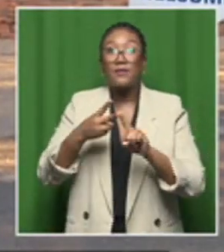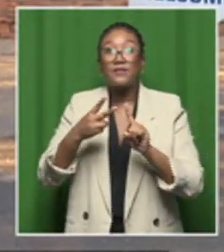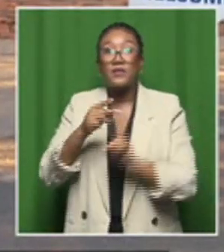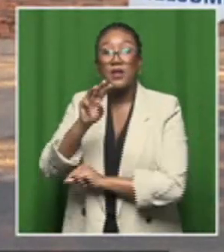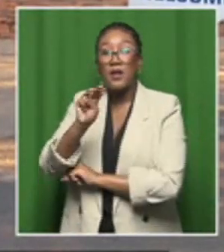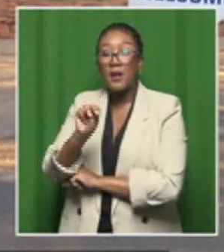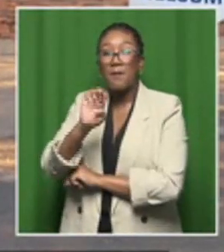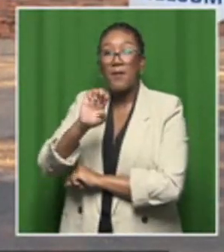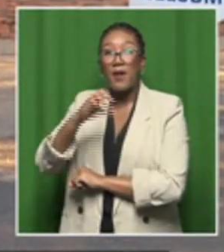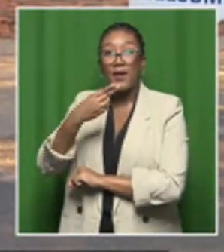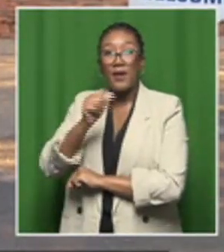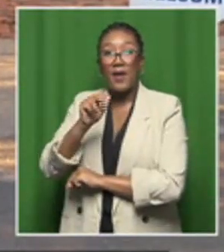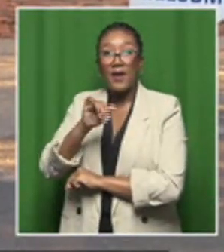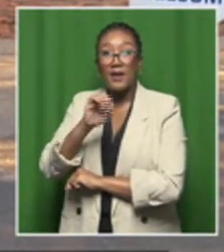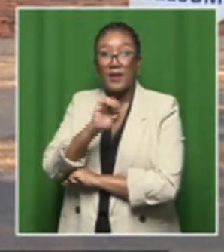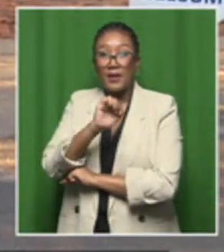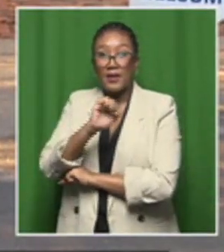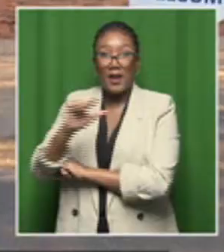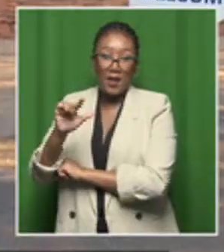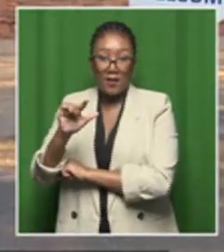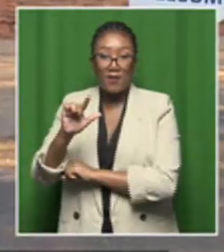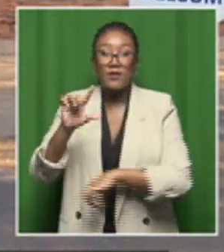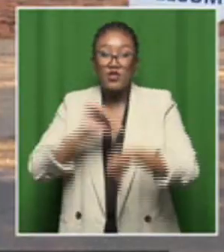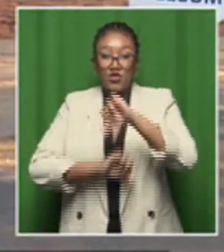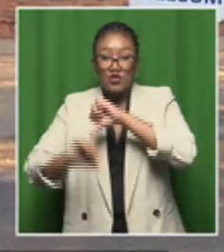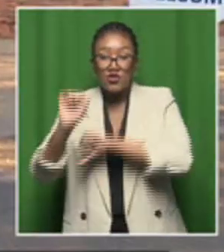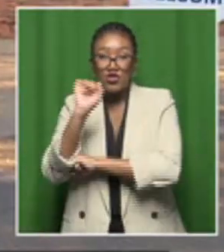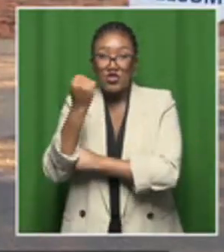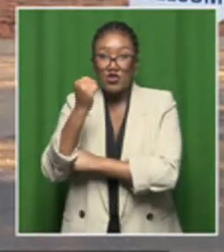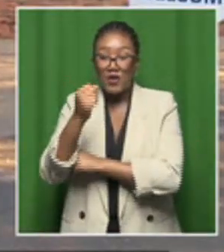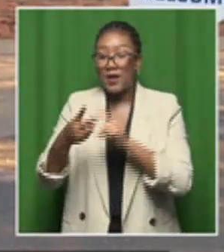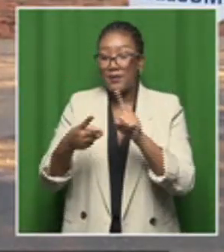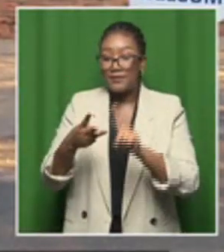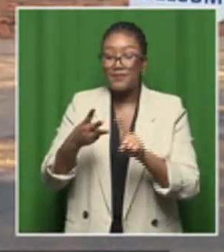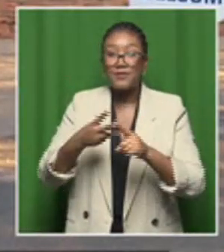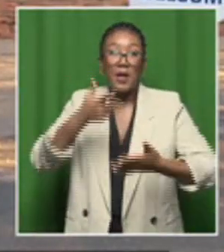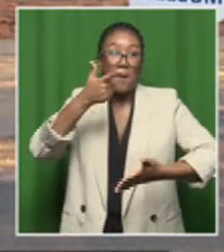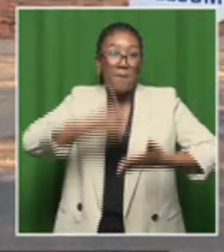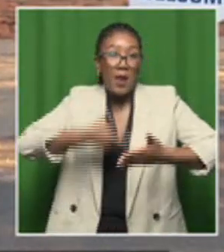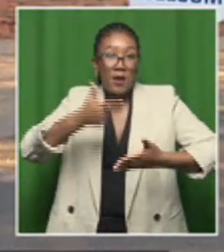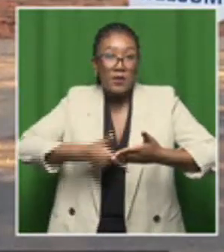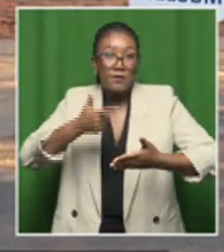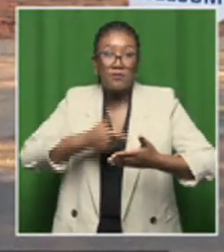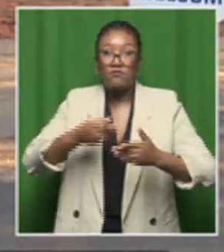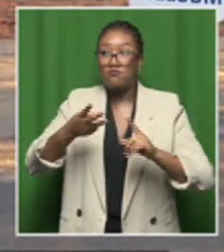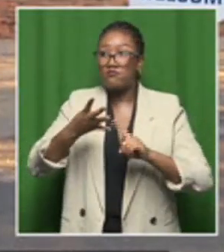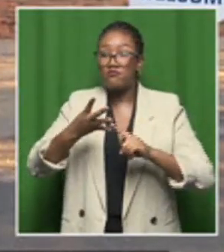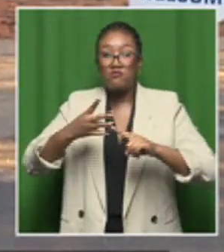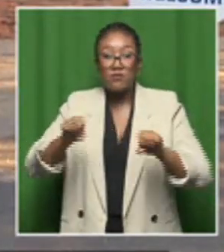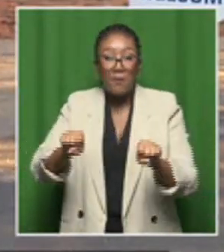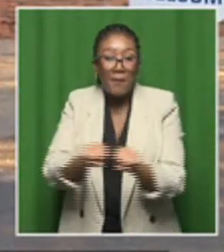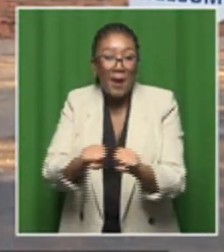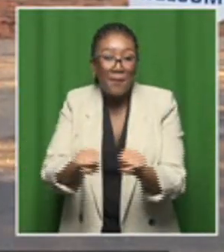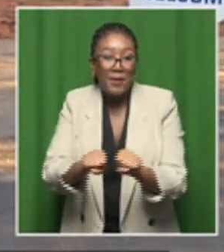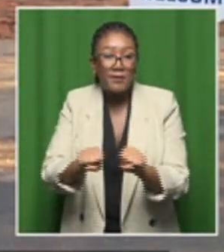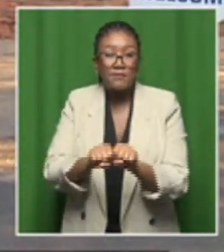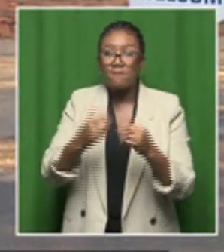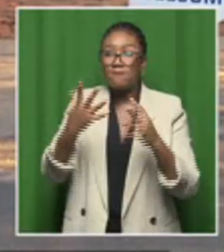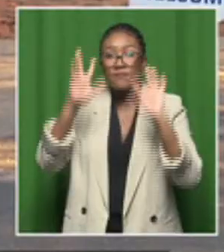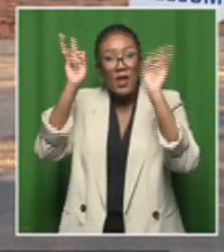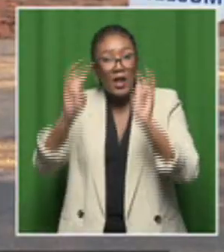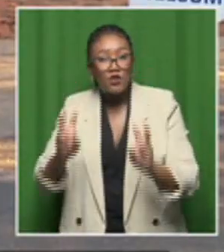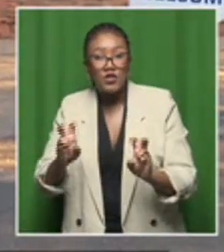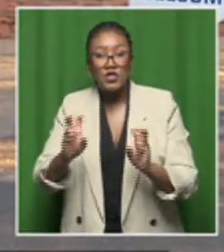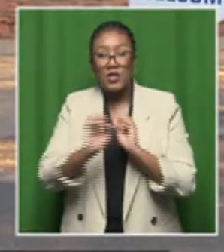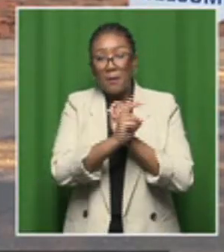happening here. From plumbing, welding, electricians, many, many more of these vocational skills are taught here